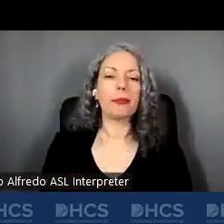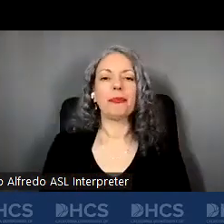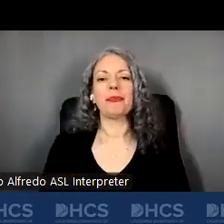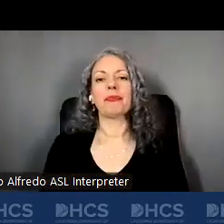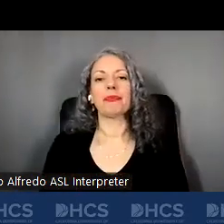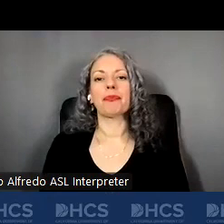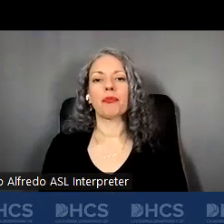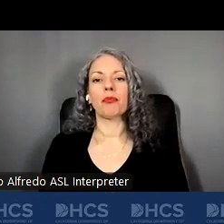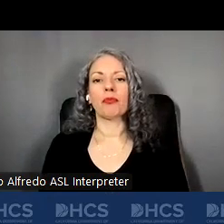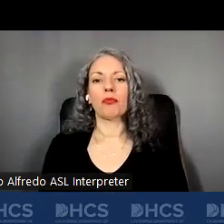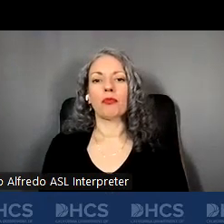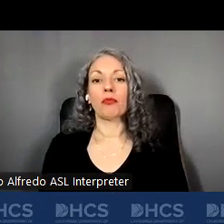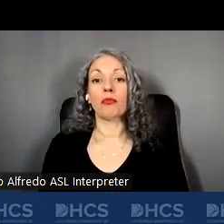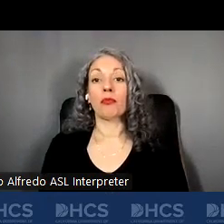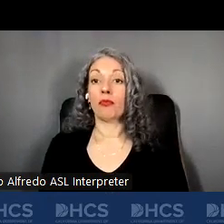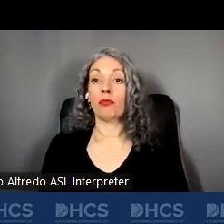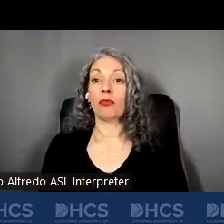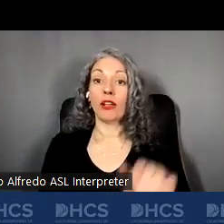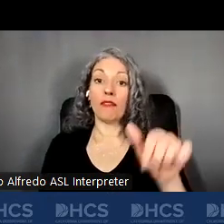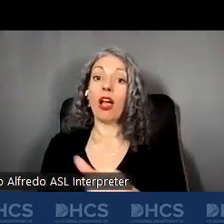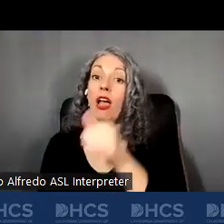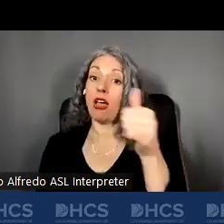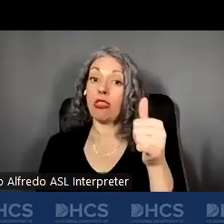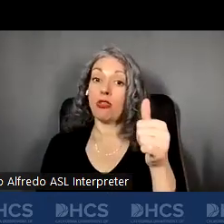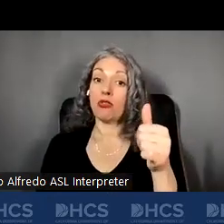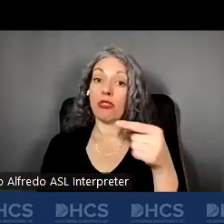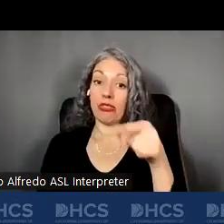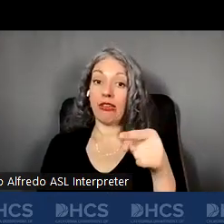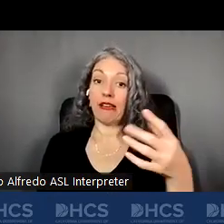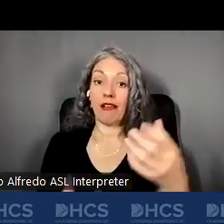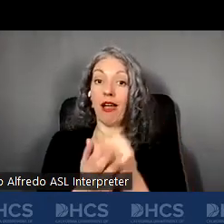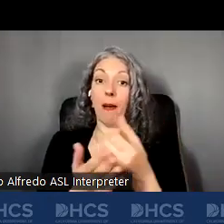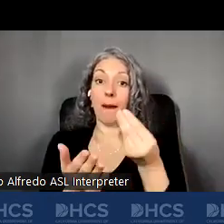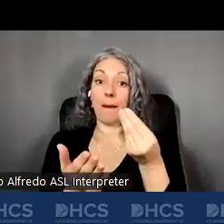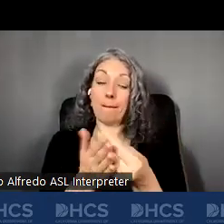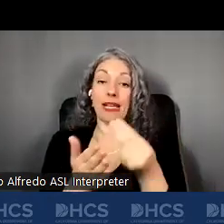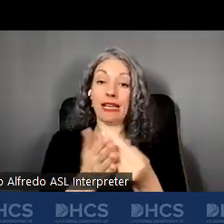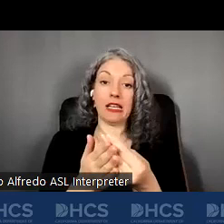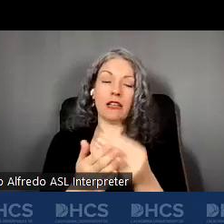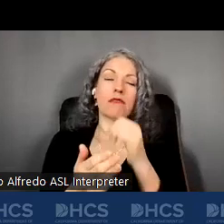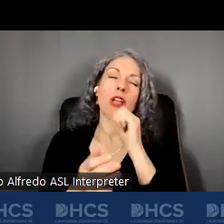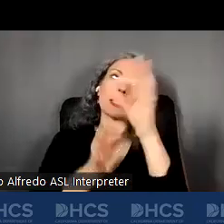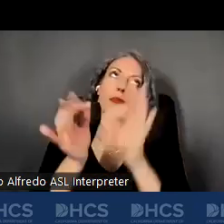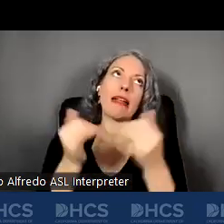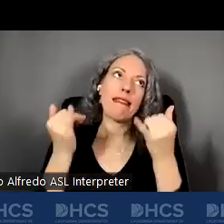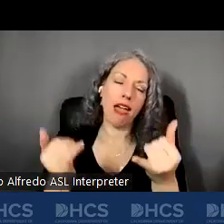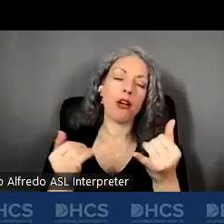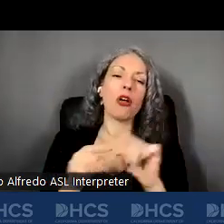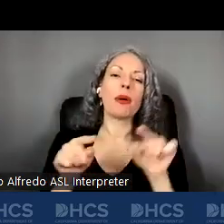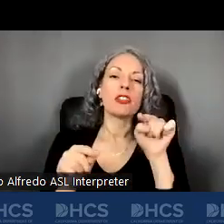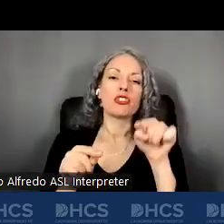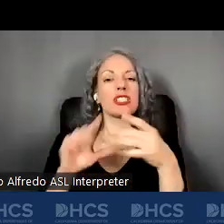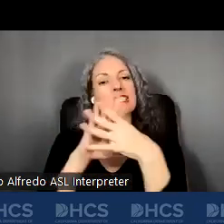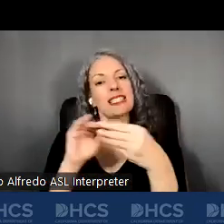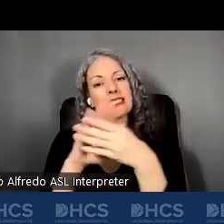And there's a number of other awardees, which I won't get into detail here, but this is just to say that there